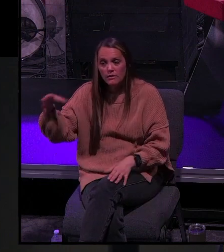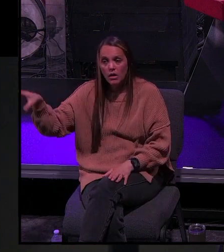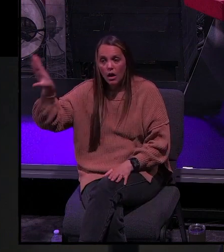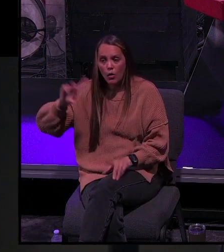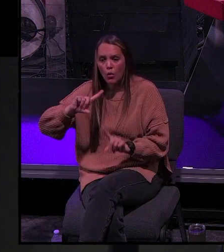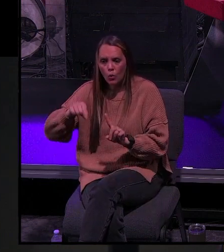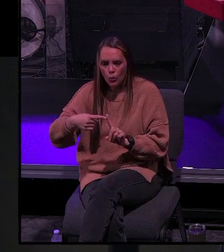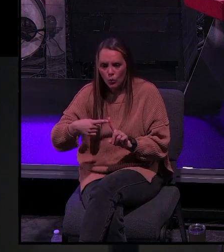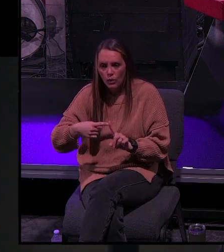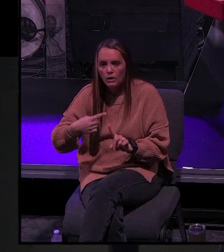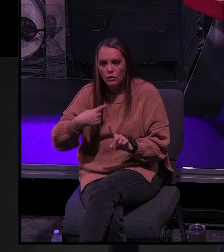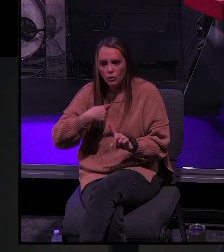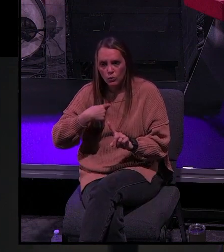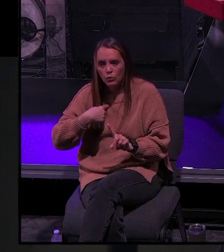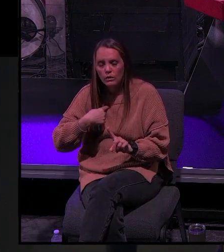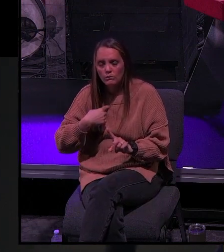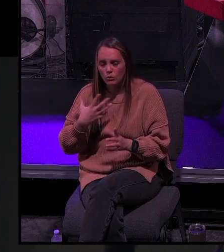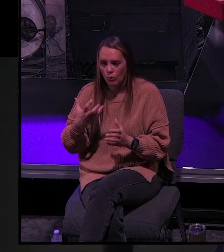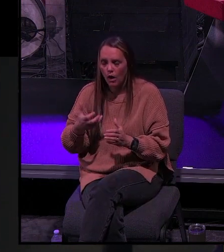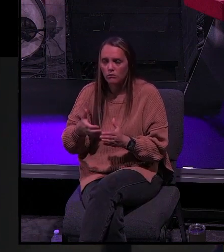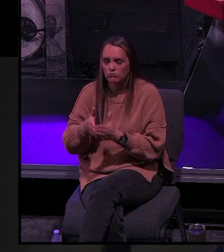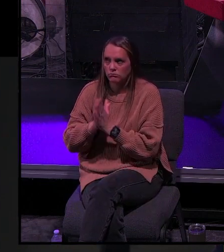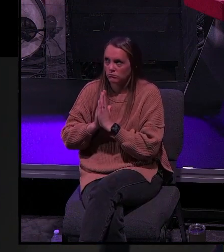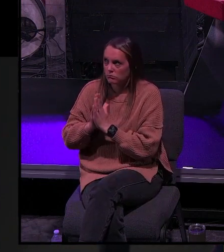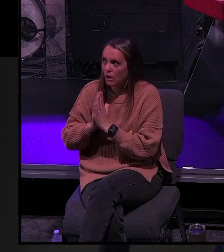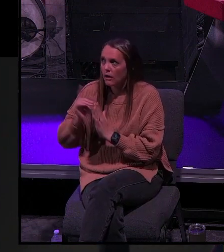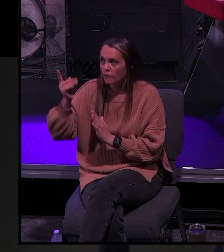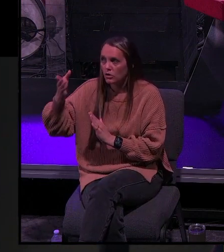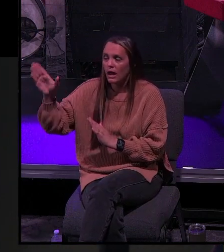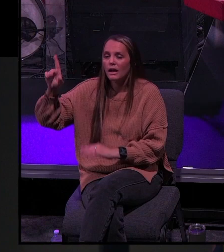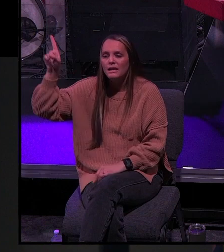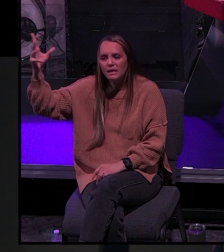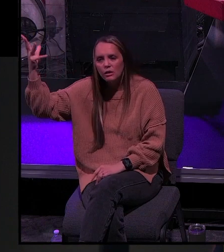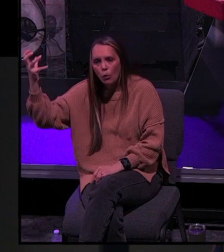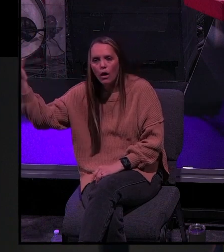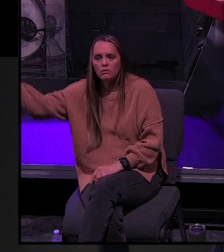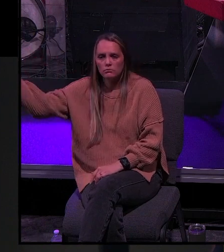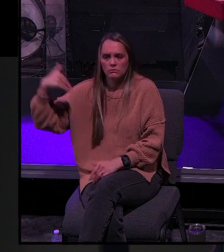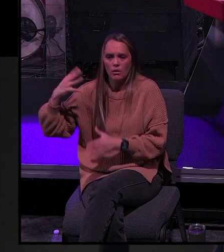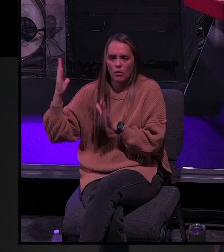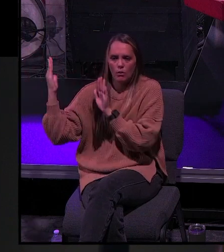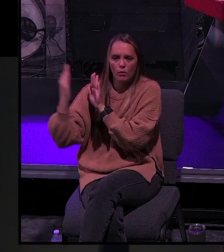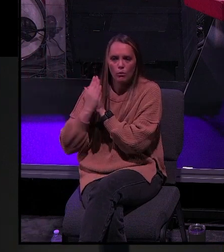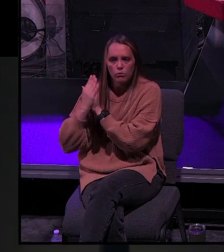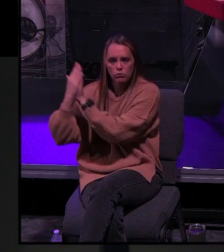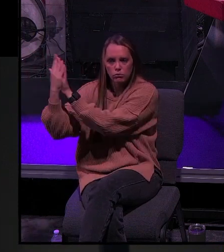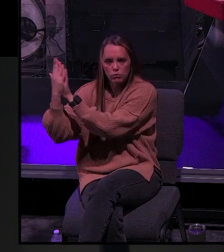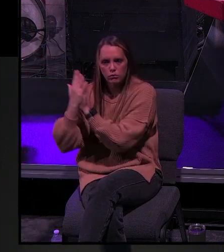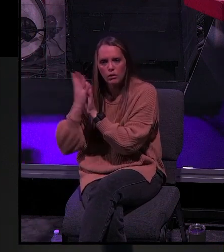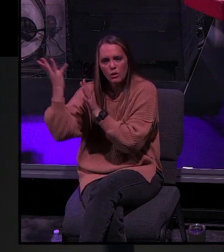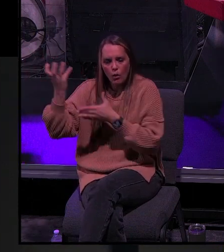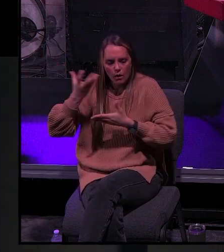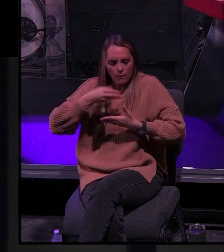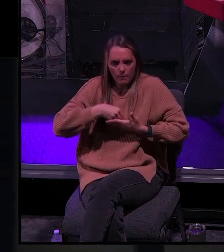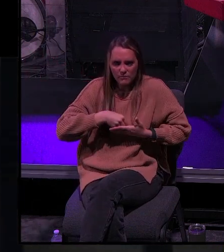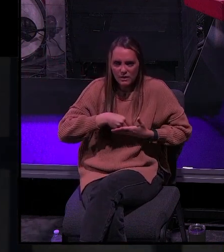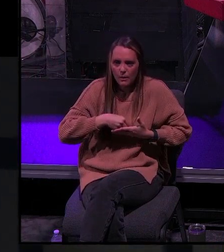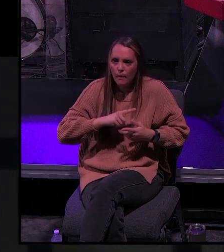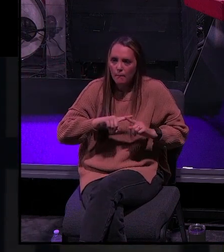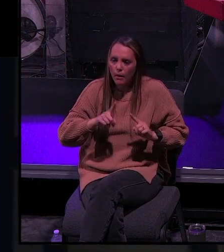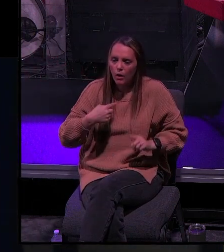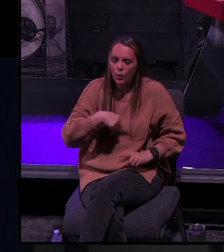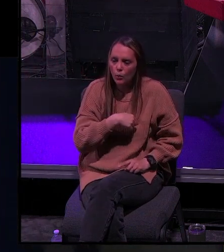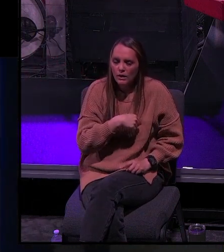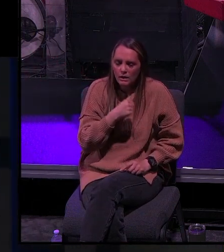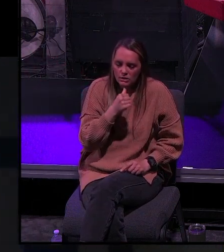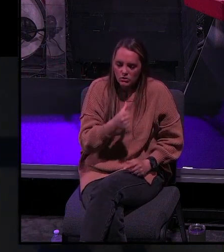wants to be in our lives. We don't understand that a lot of times. We don't act on it. We don't act like